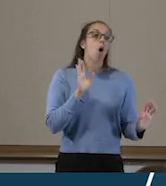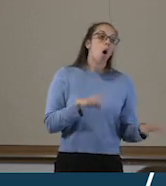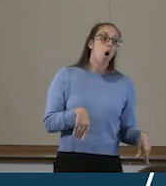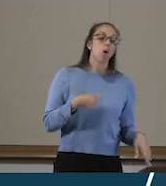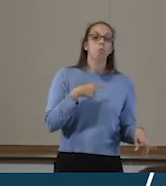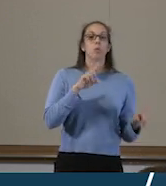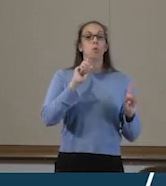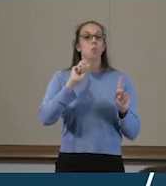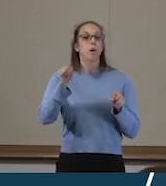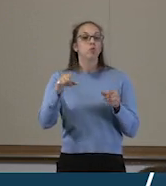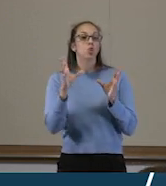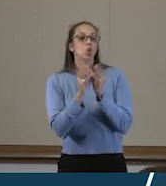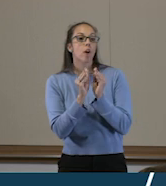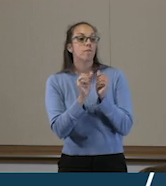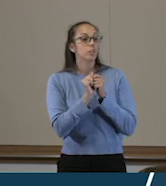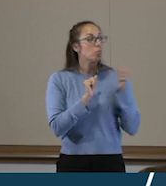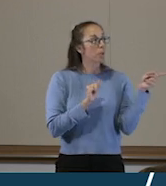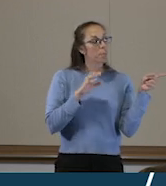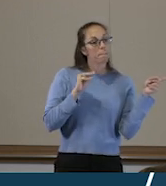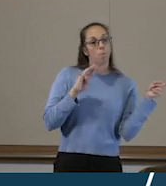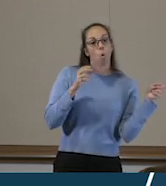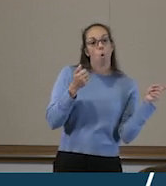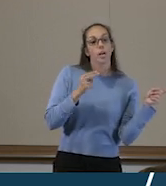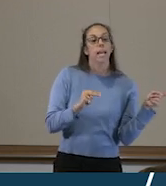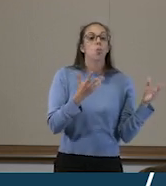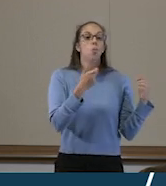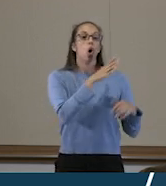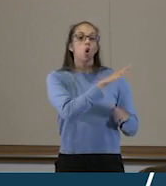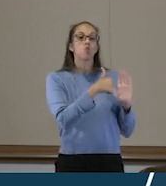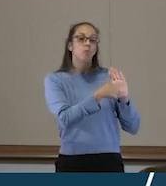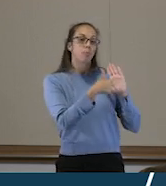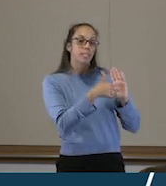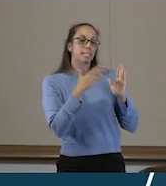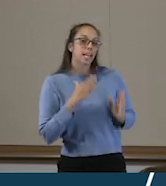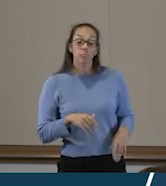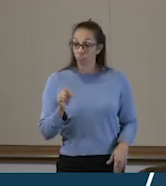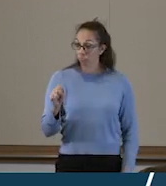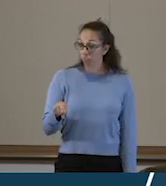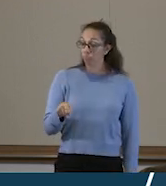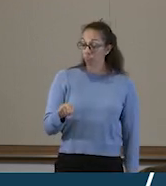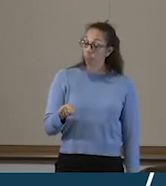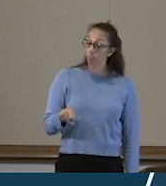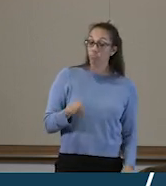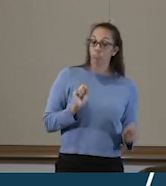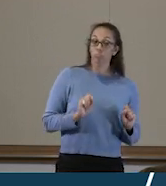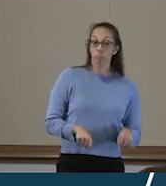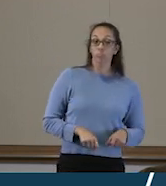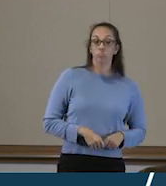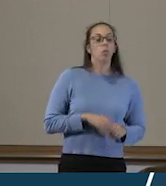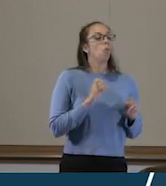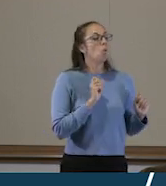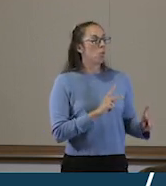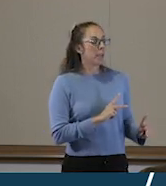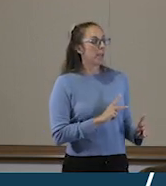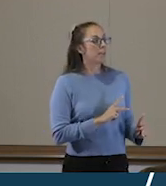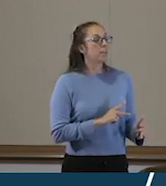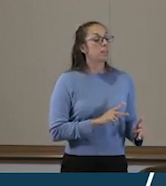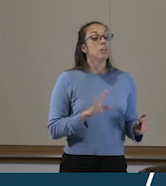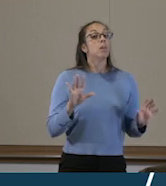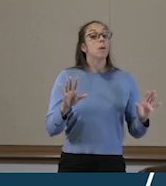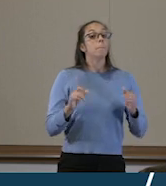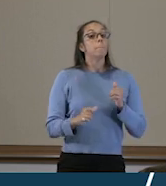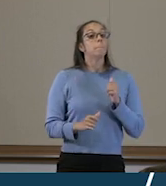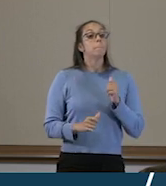conference with you and we would like you to be our representative? Yes, you can. If we're approved. You can. Okay. And most